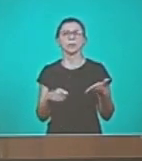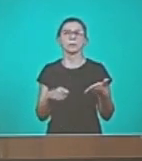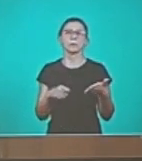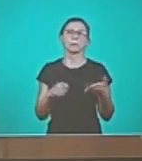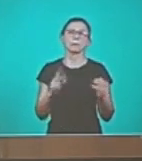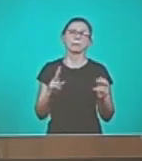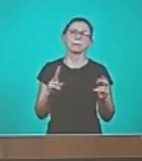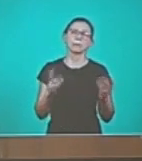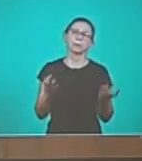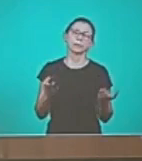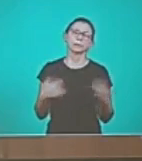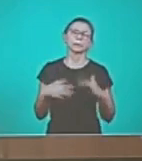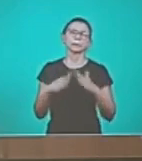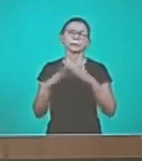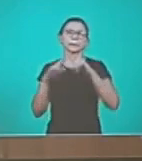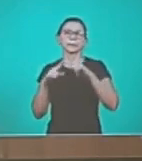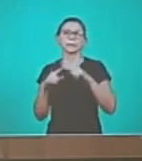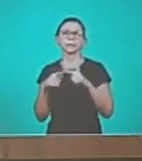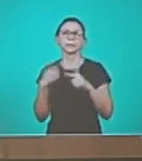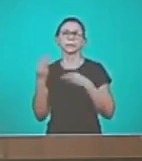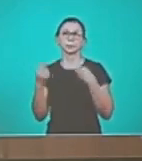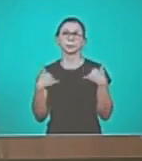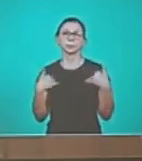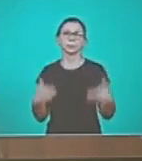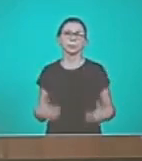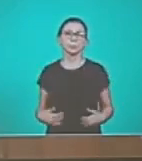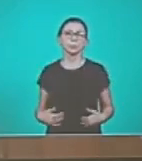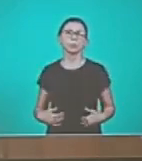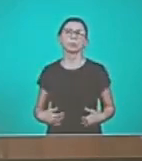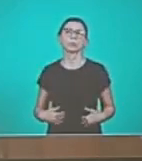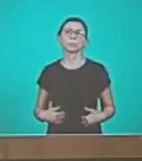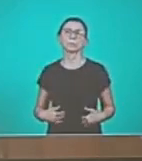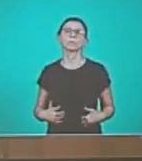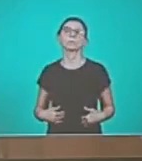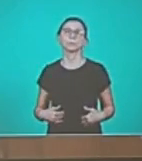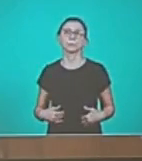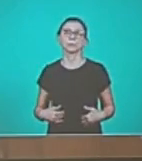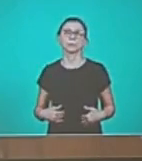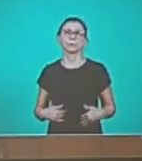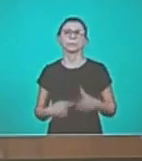church, speaking about the church, the body,